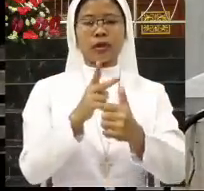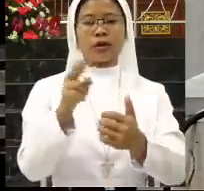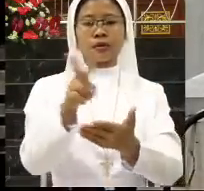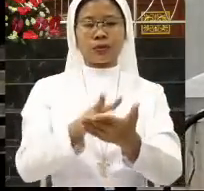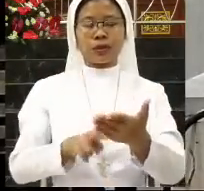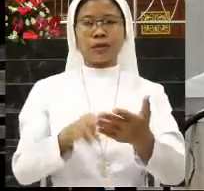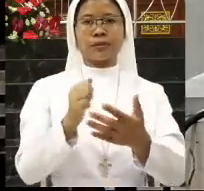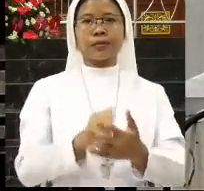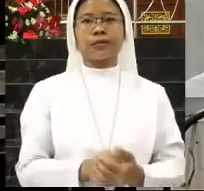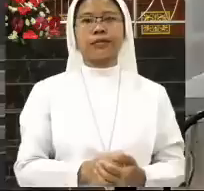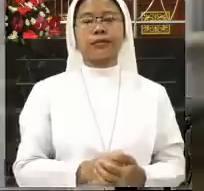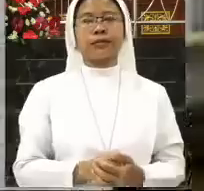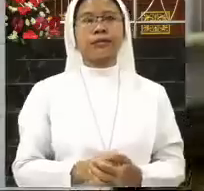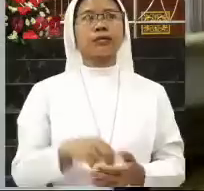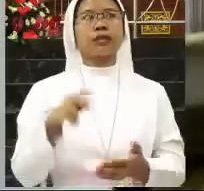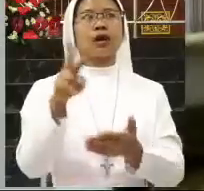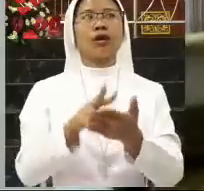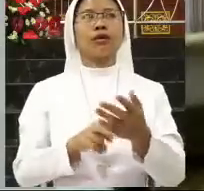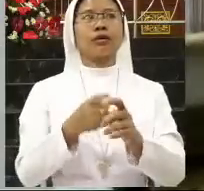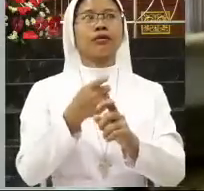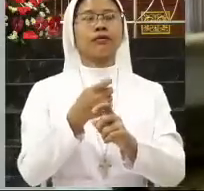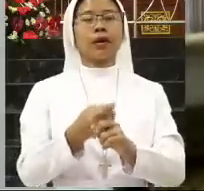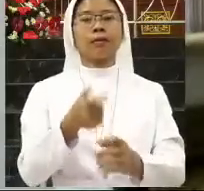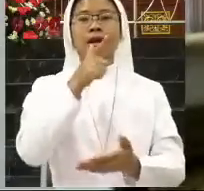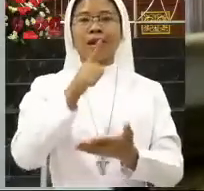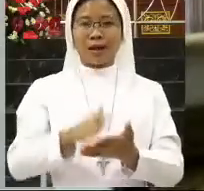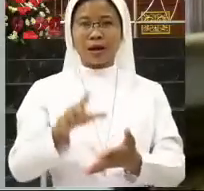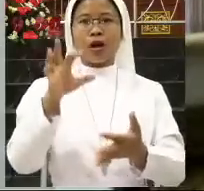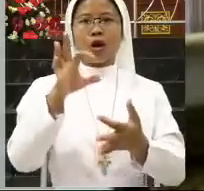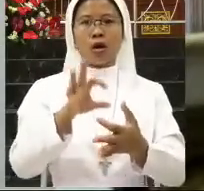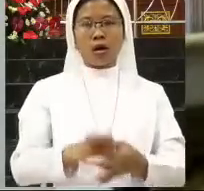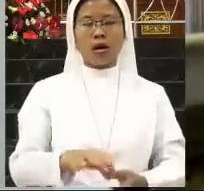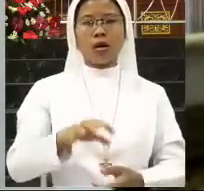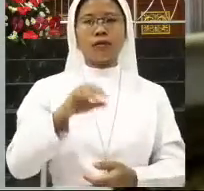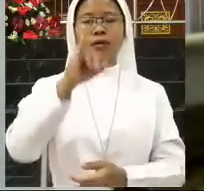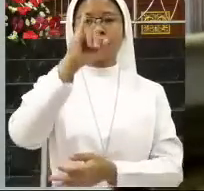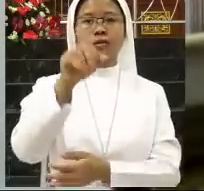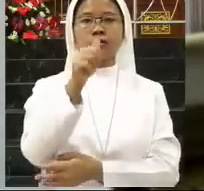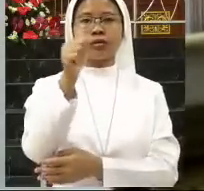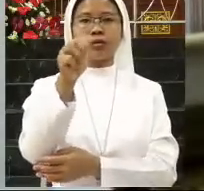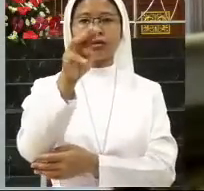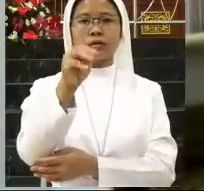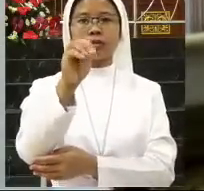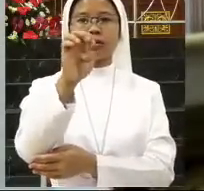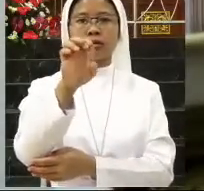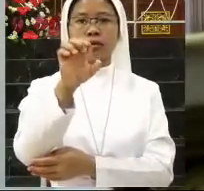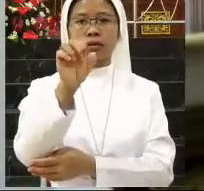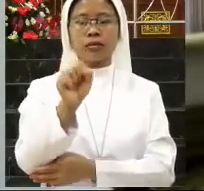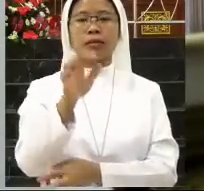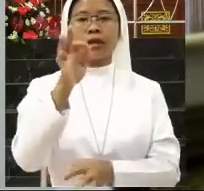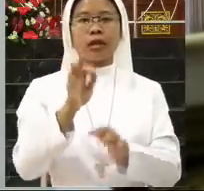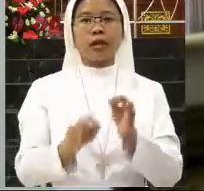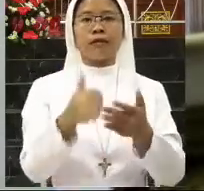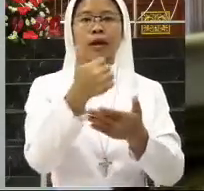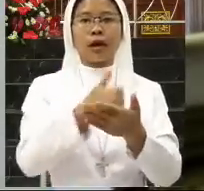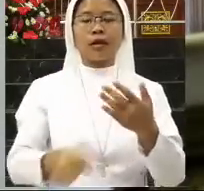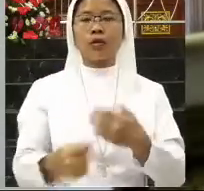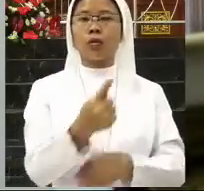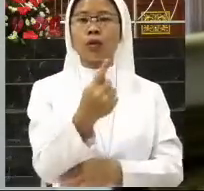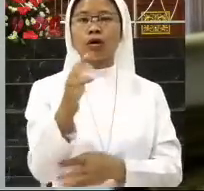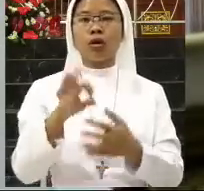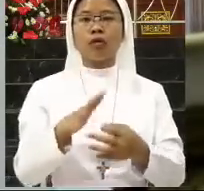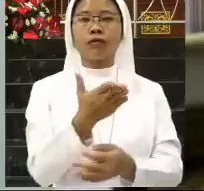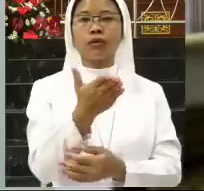reading. A reading from the letter of James. If anyone among